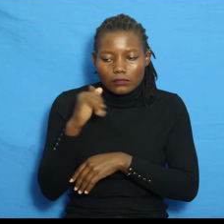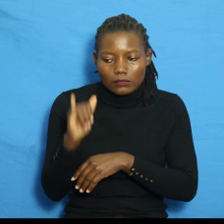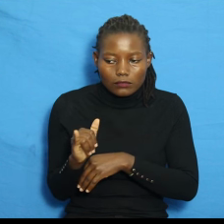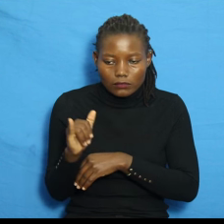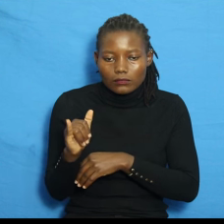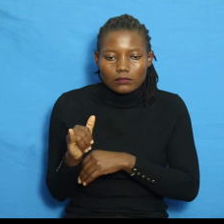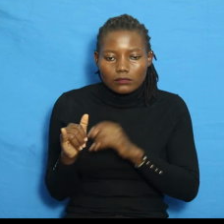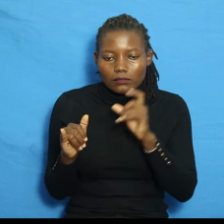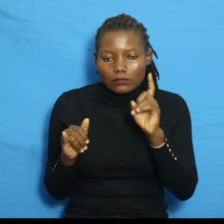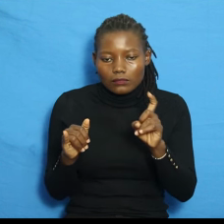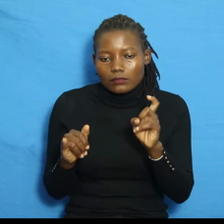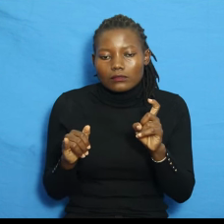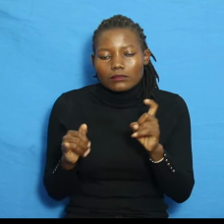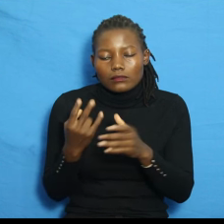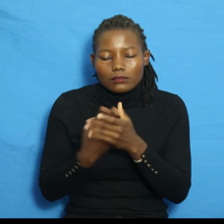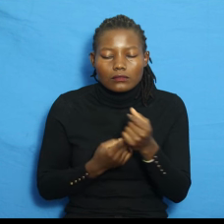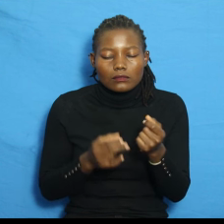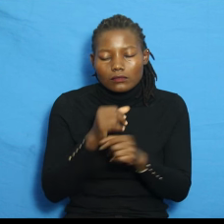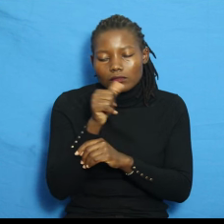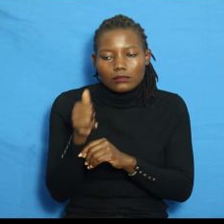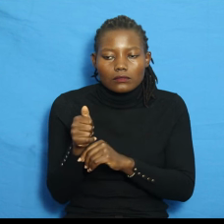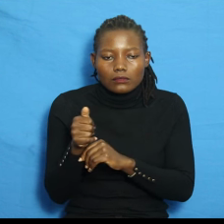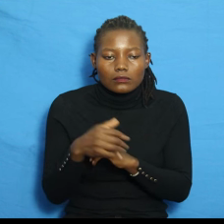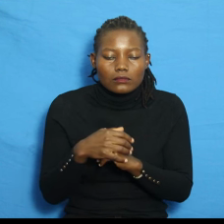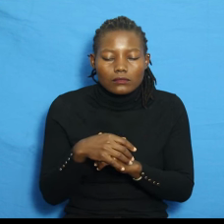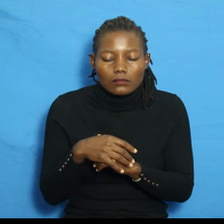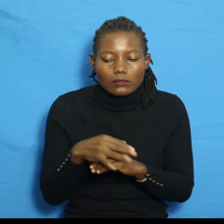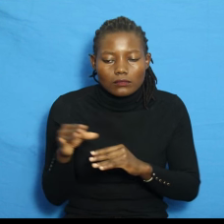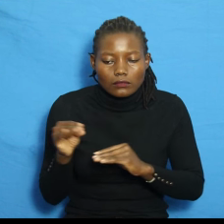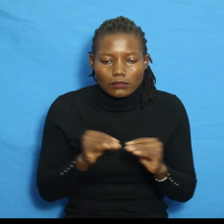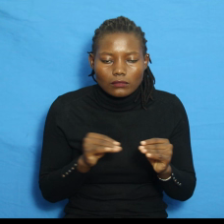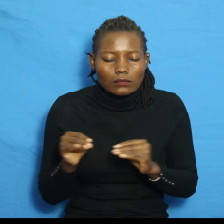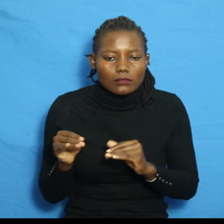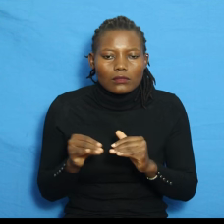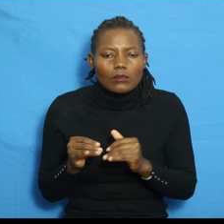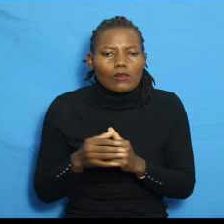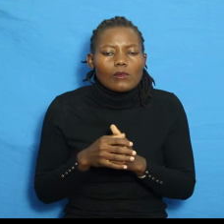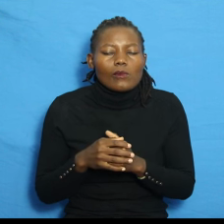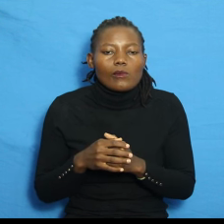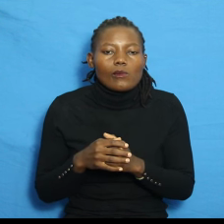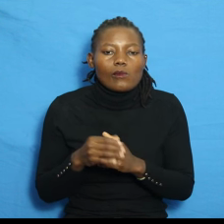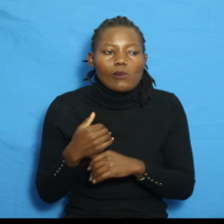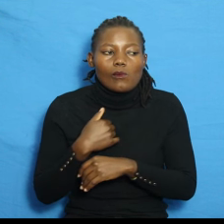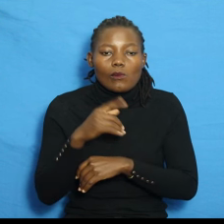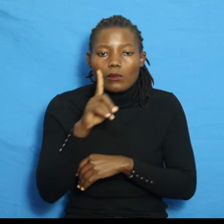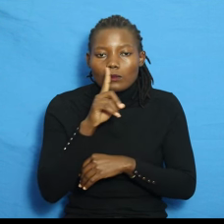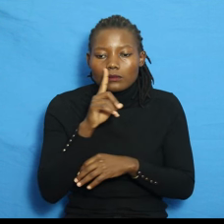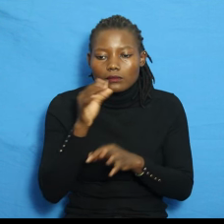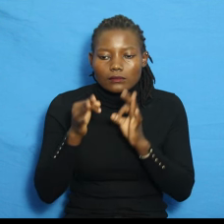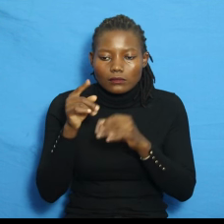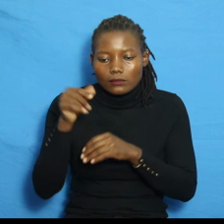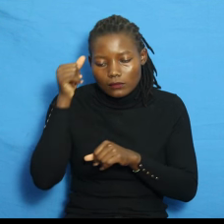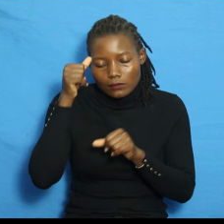and you create a graph where you have the y-axis vertically. And there are some equations of motion.